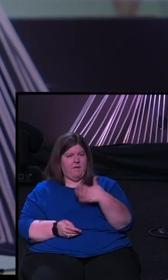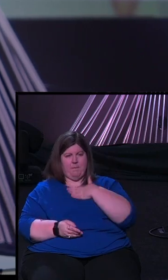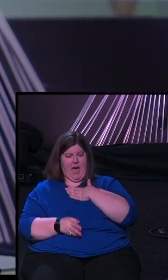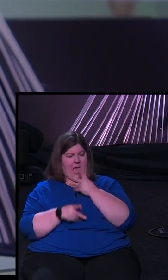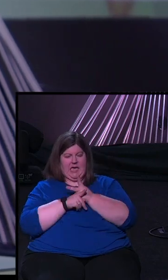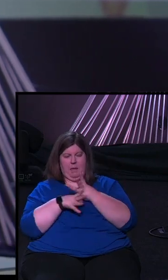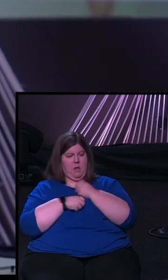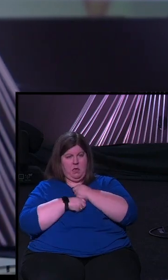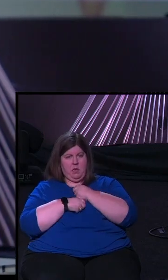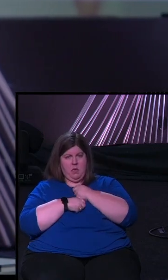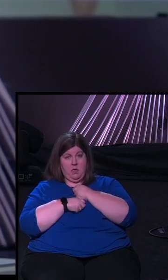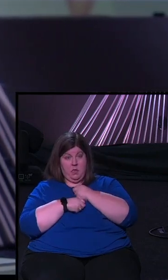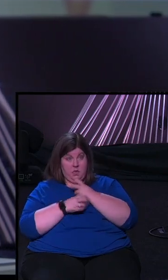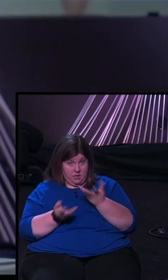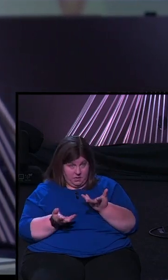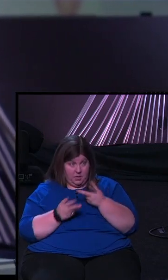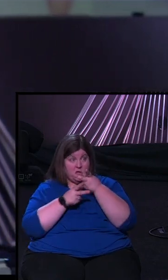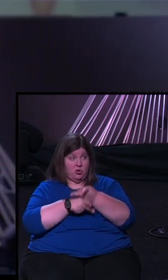know what stewardship leads to?